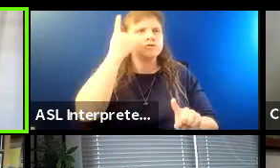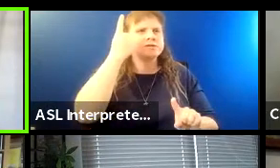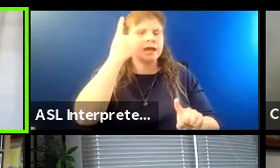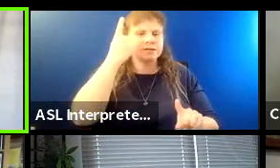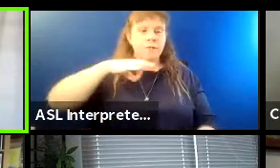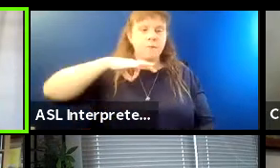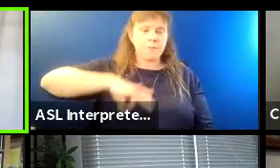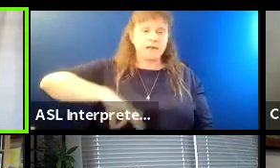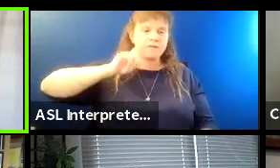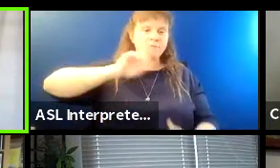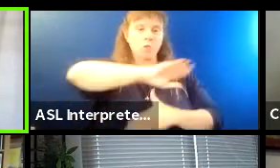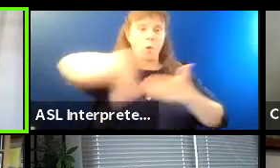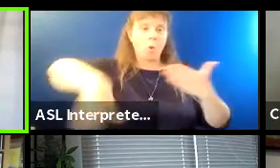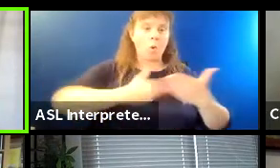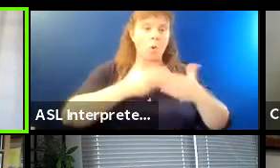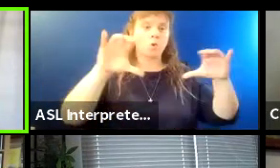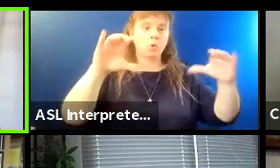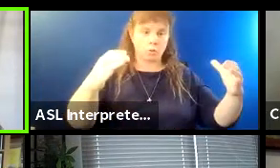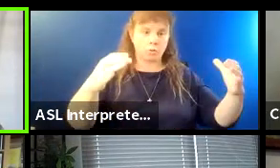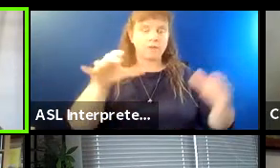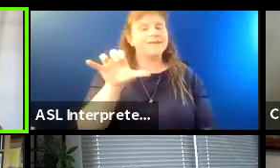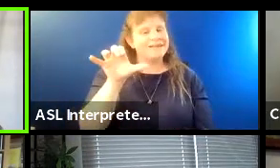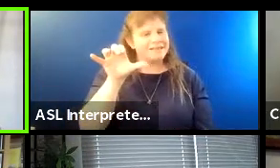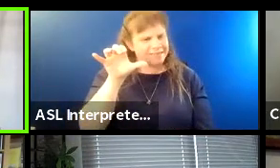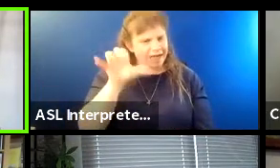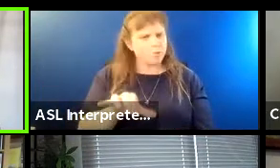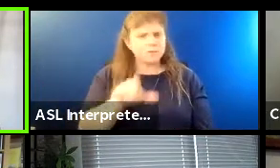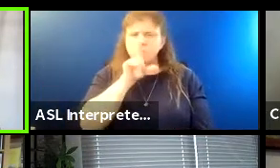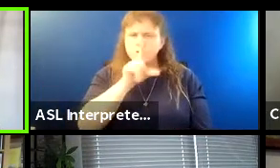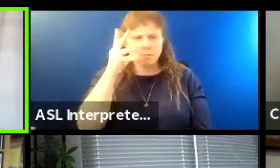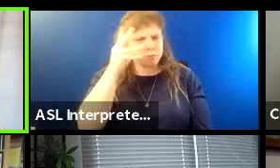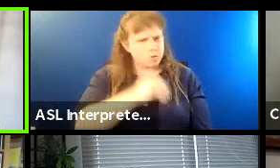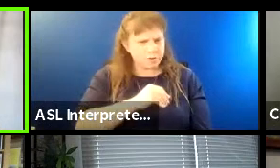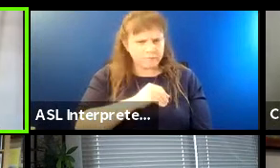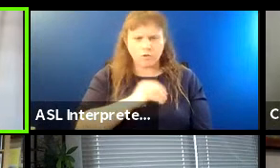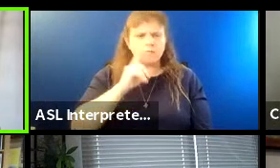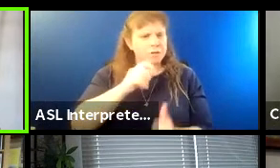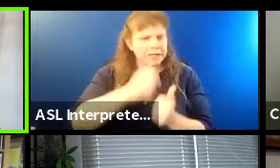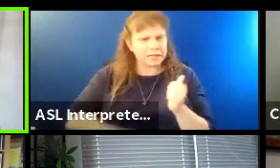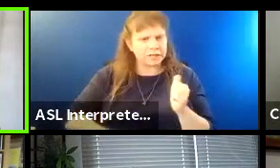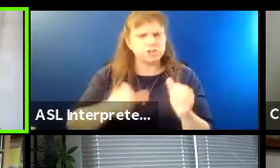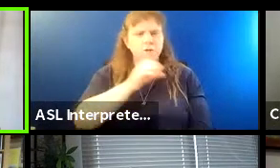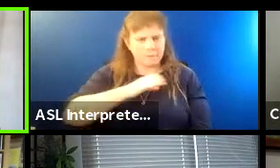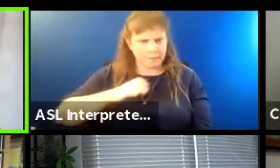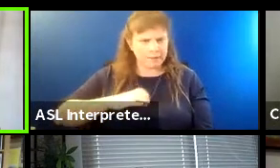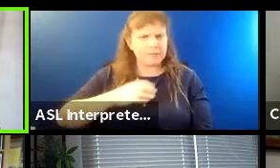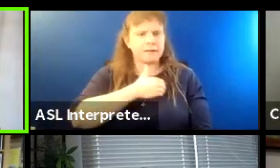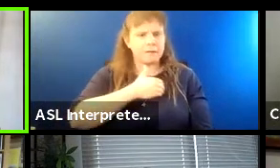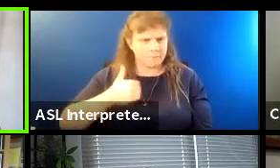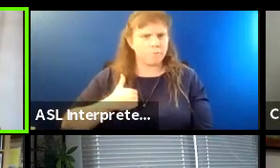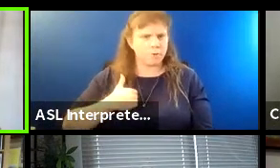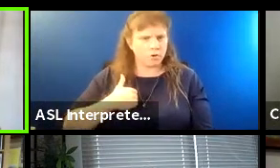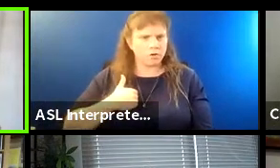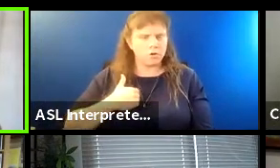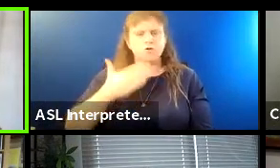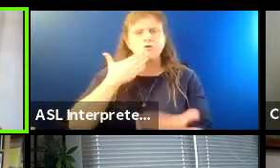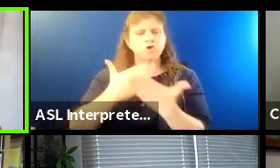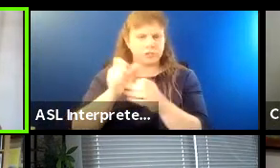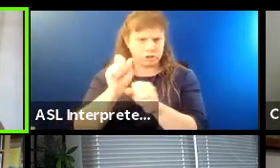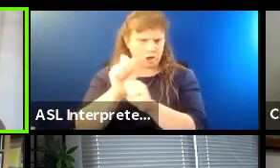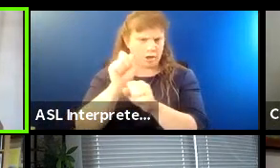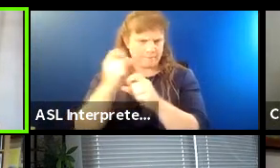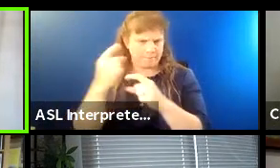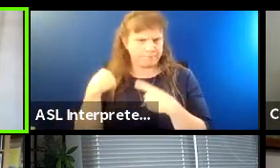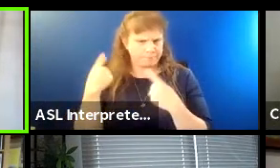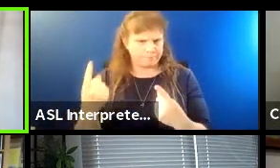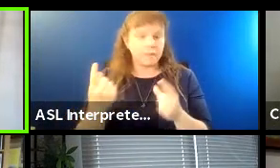was done really beautifully, and I really want to commend our committee members in doing that. Again, we didn't